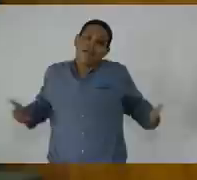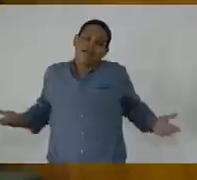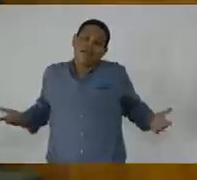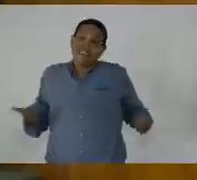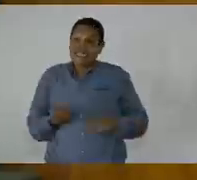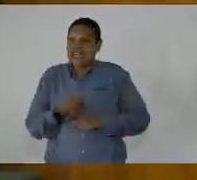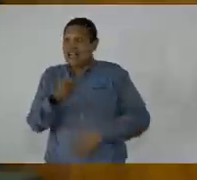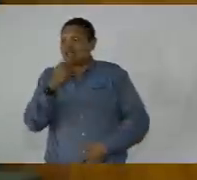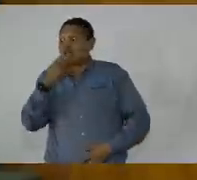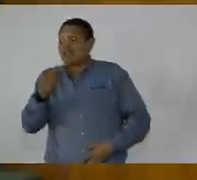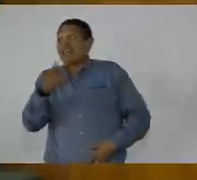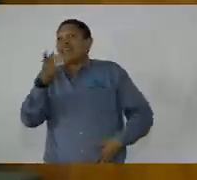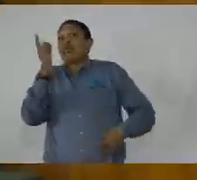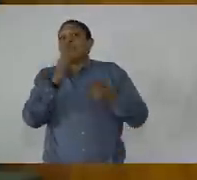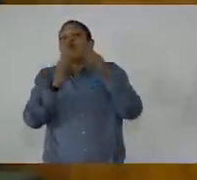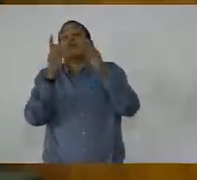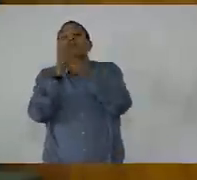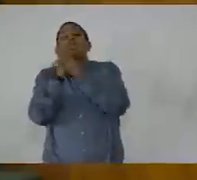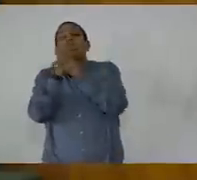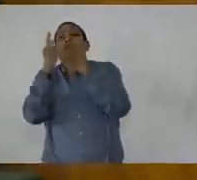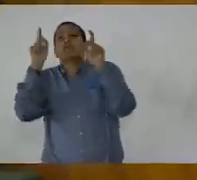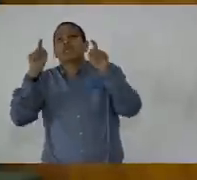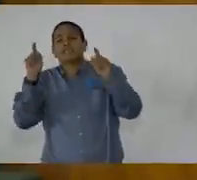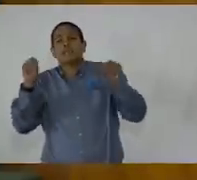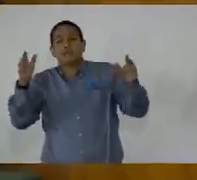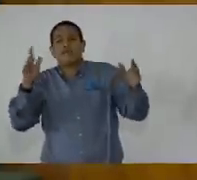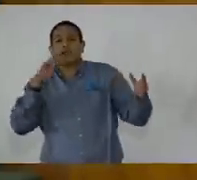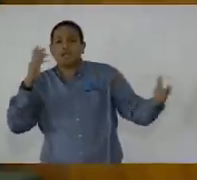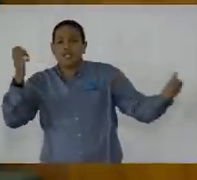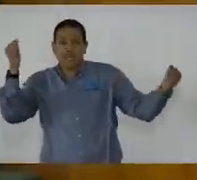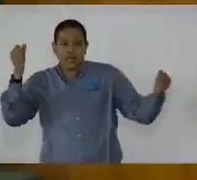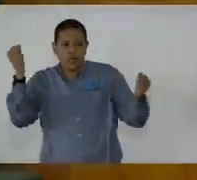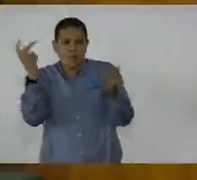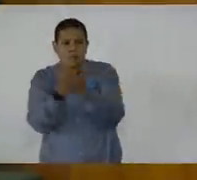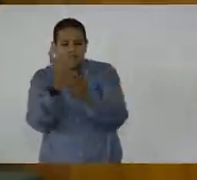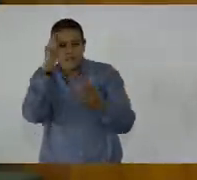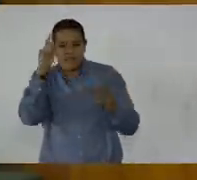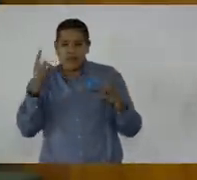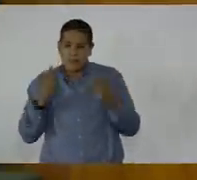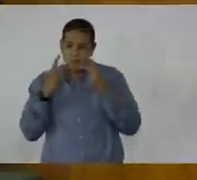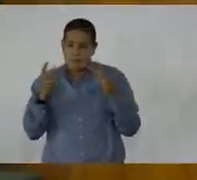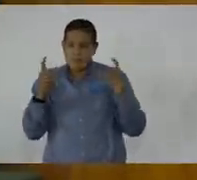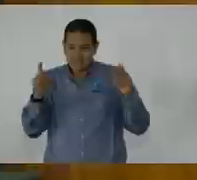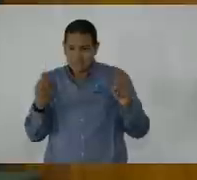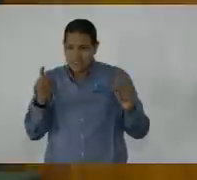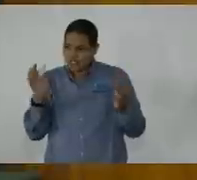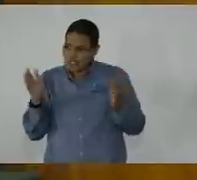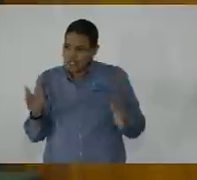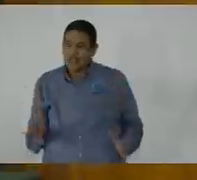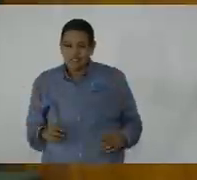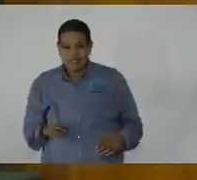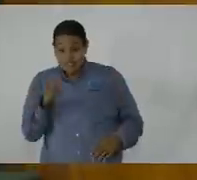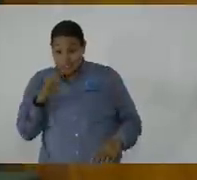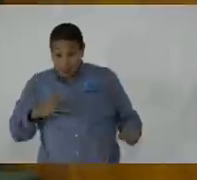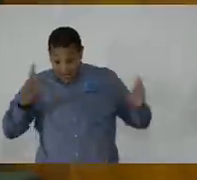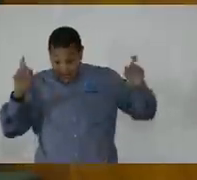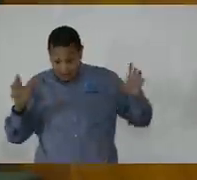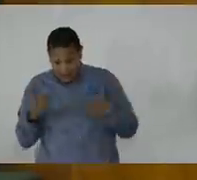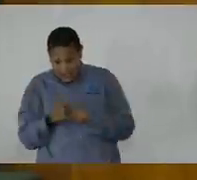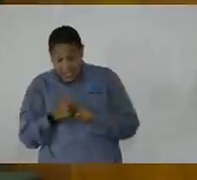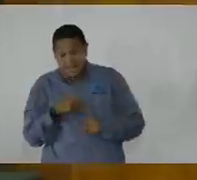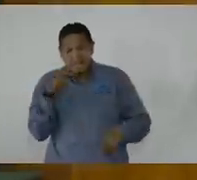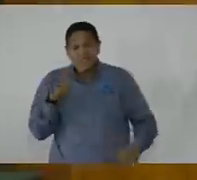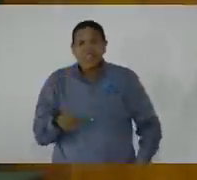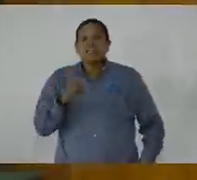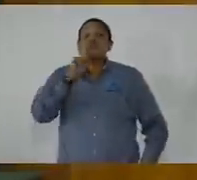and point-of-care testing providers to obtain approval for COVID testing services. But, Madam Speaker, this